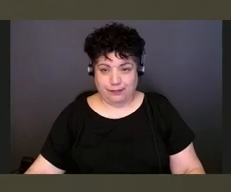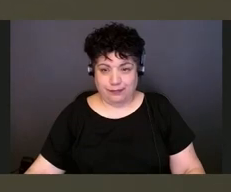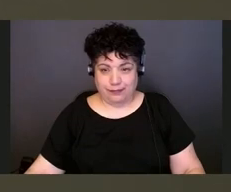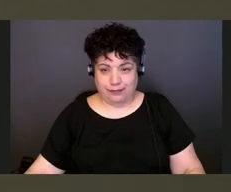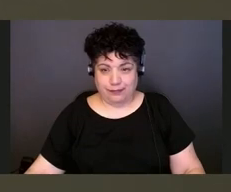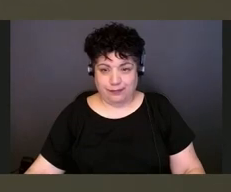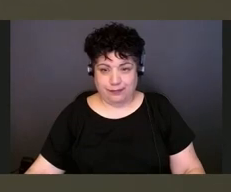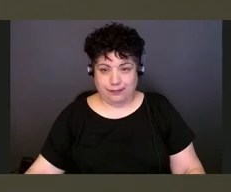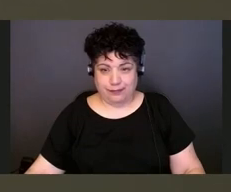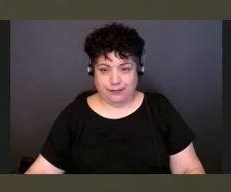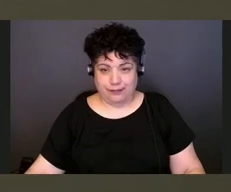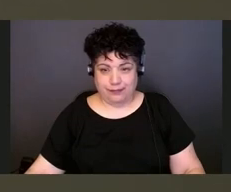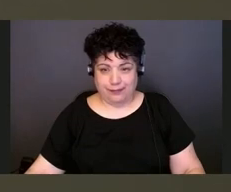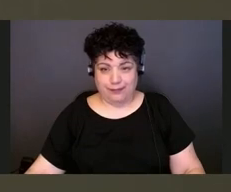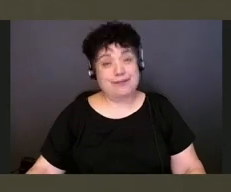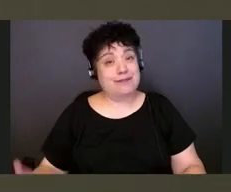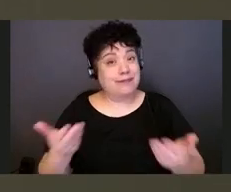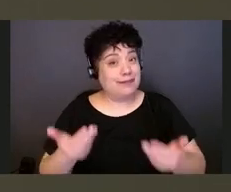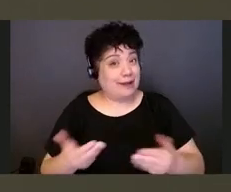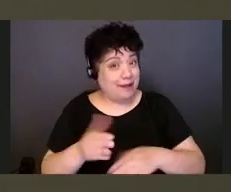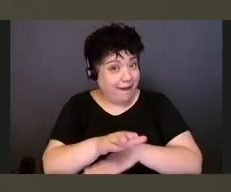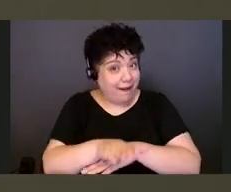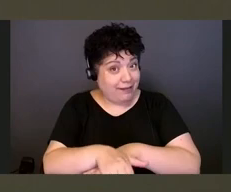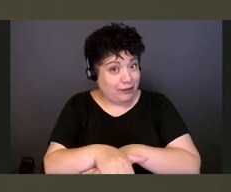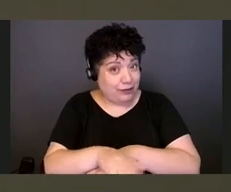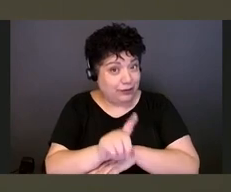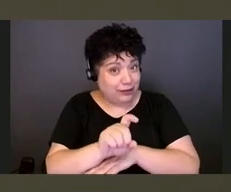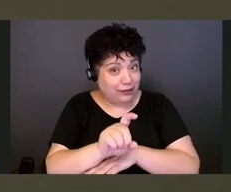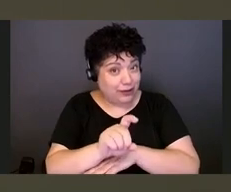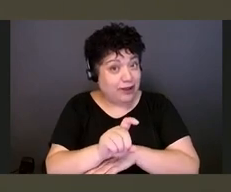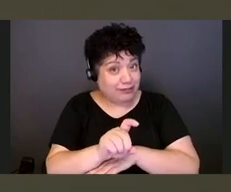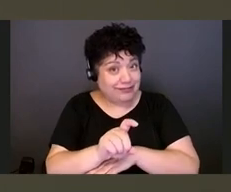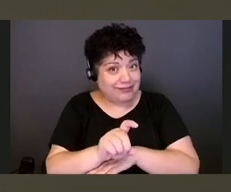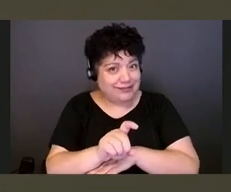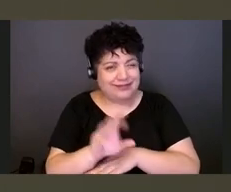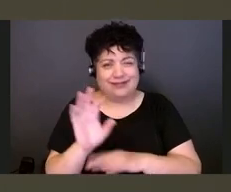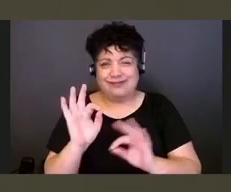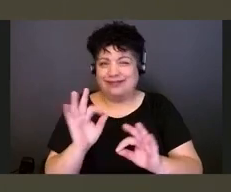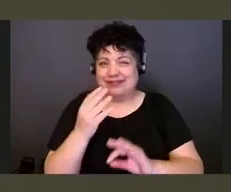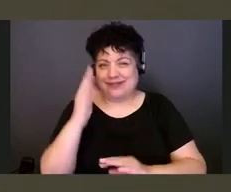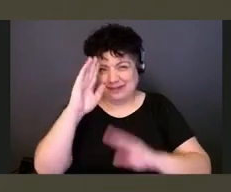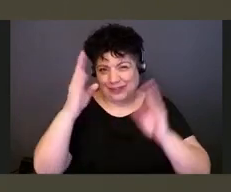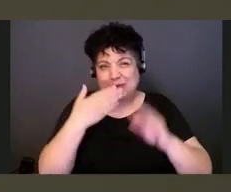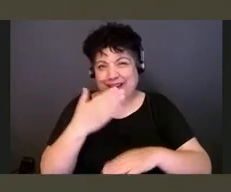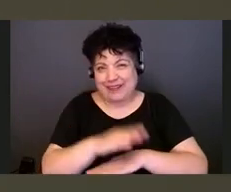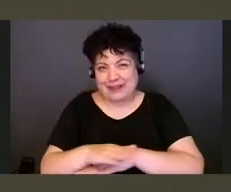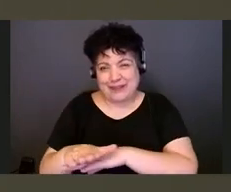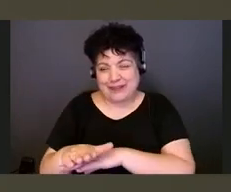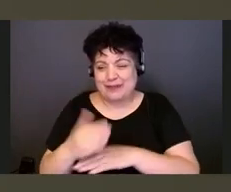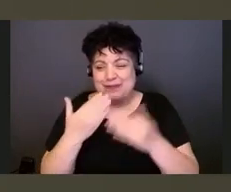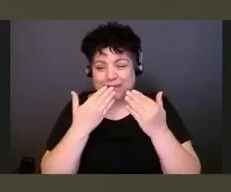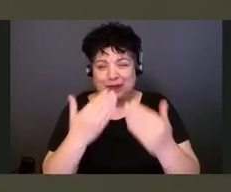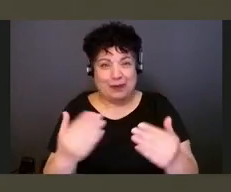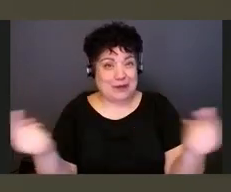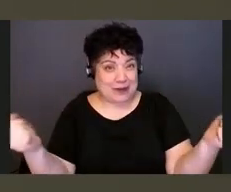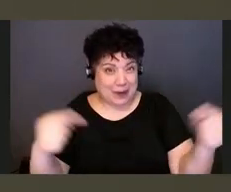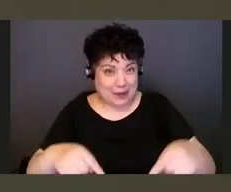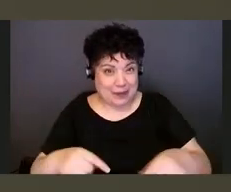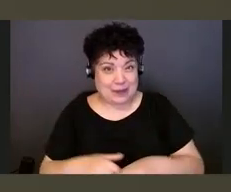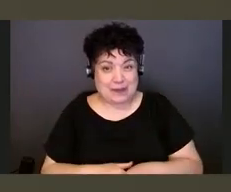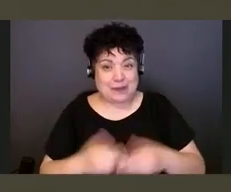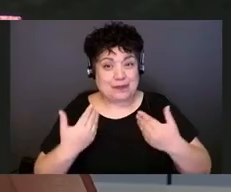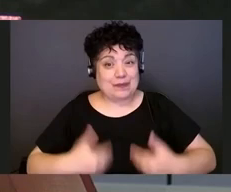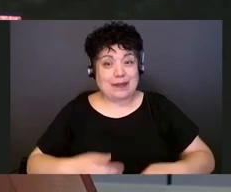A windy afternoon, yes. Good afternoon, and thank you for being here. My name